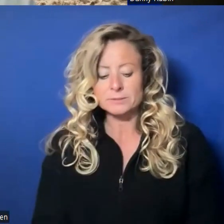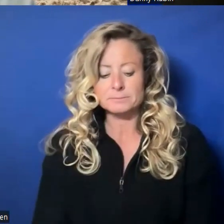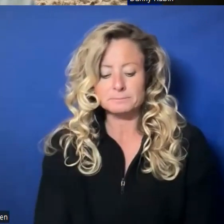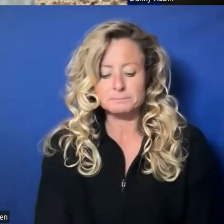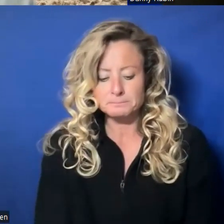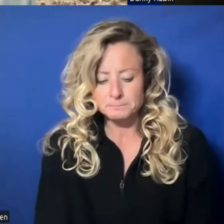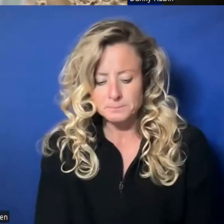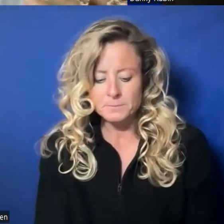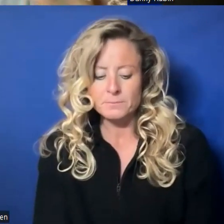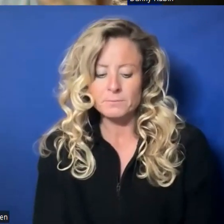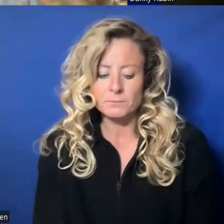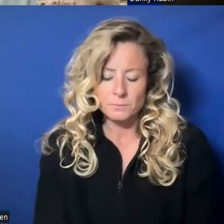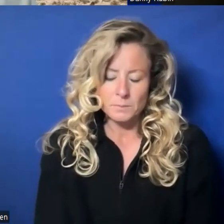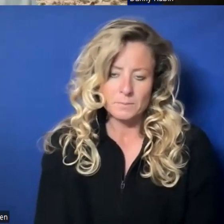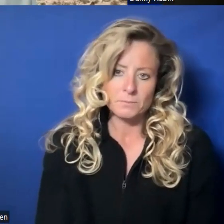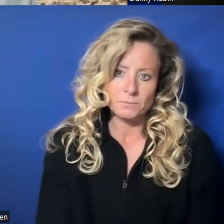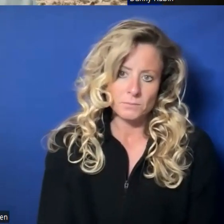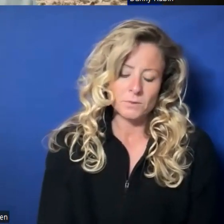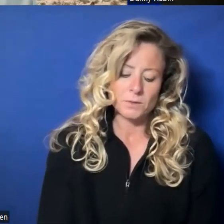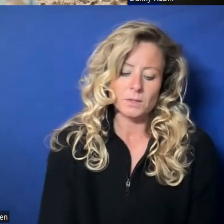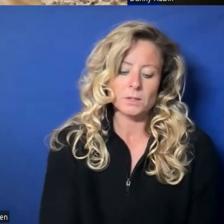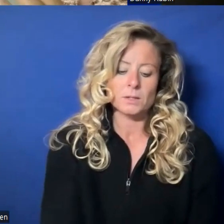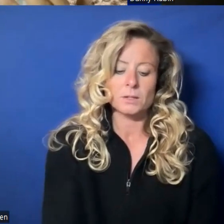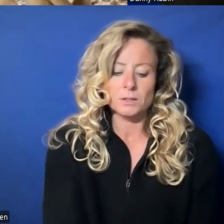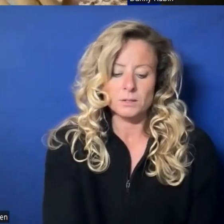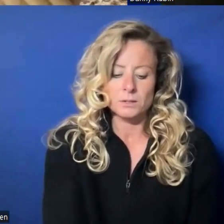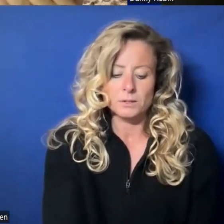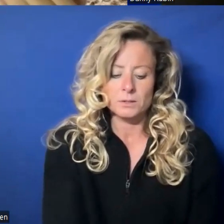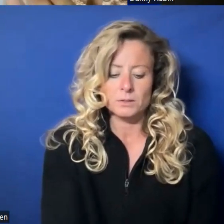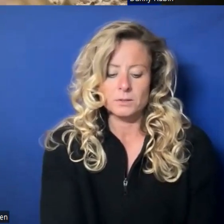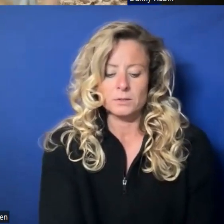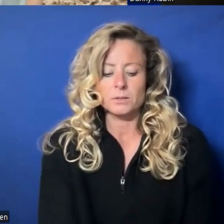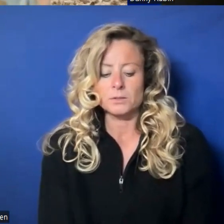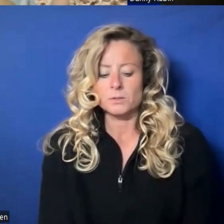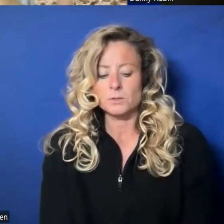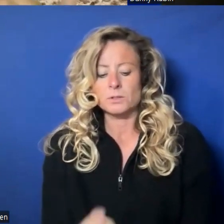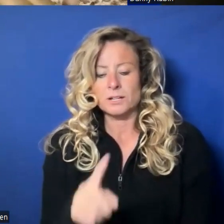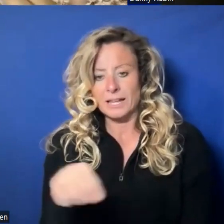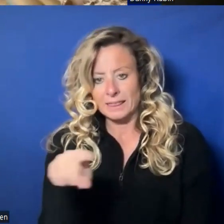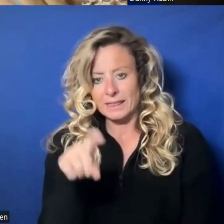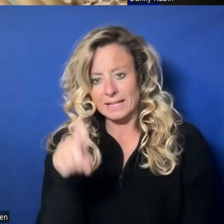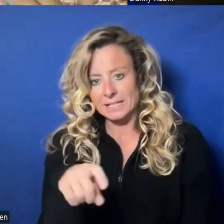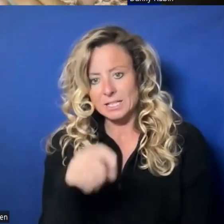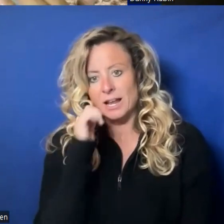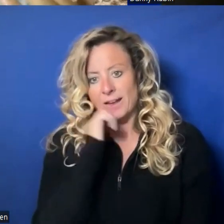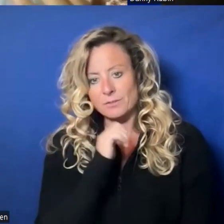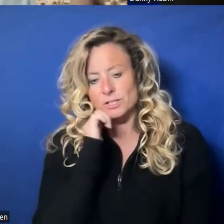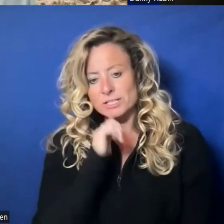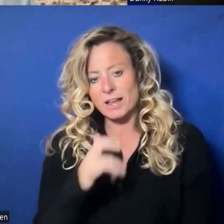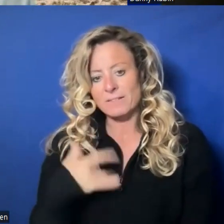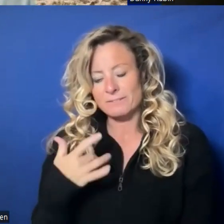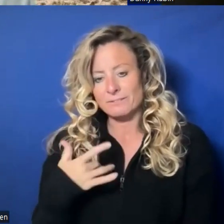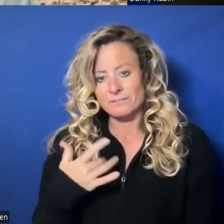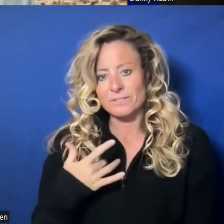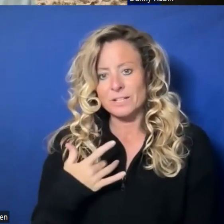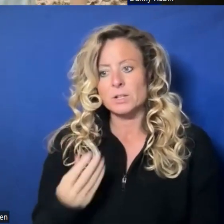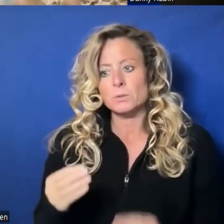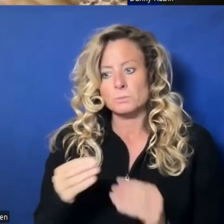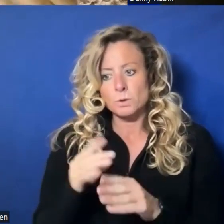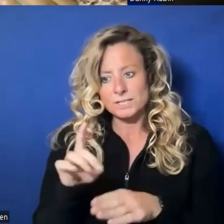So sorry to say, you need day by day you need to be very